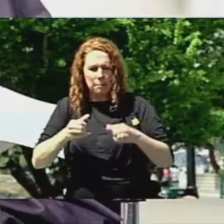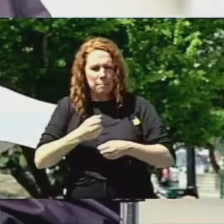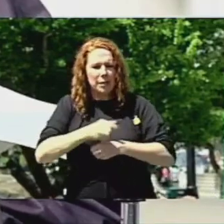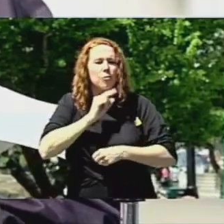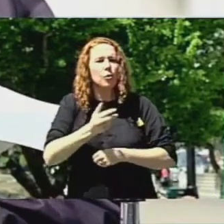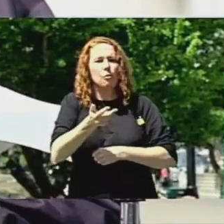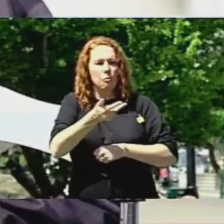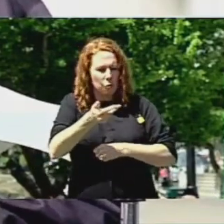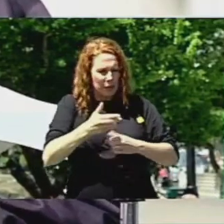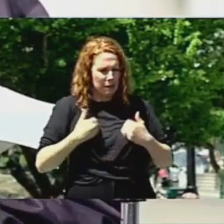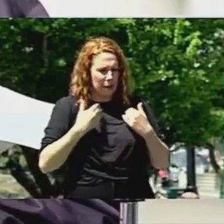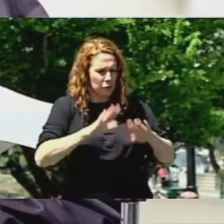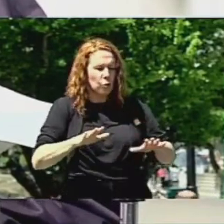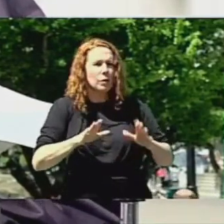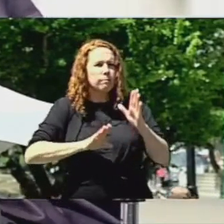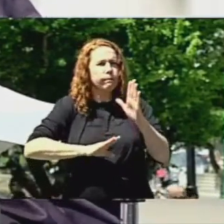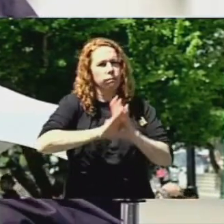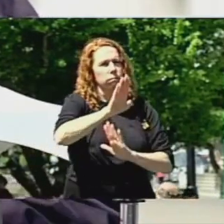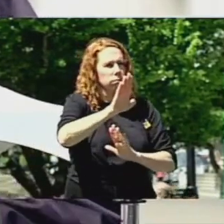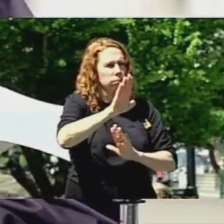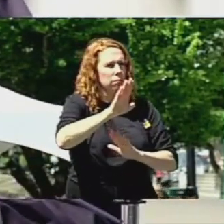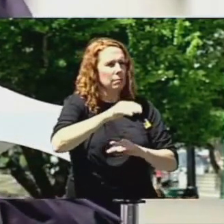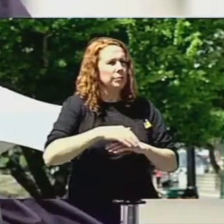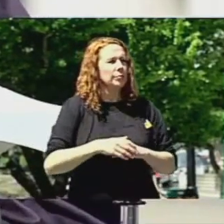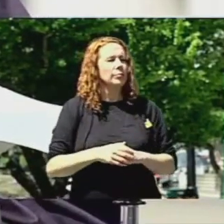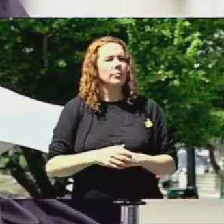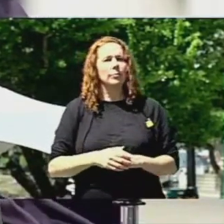onto her 3 young children every single day.